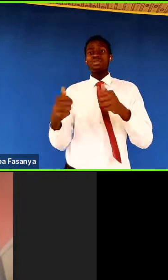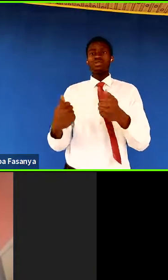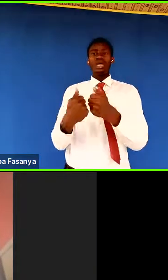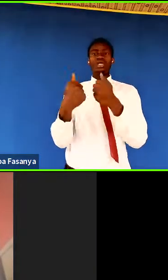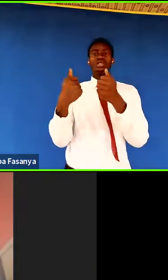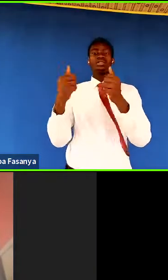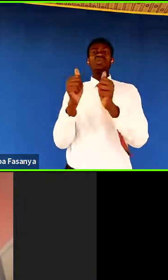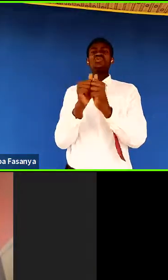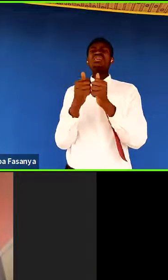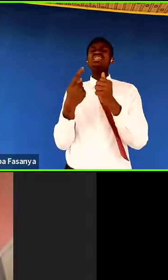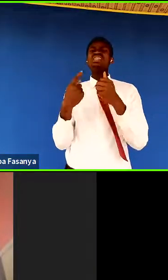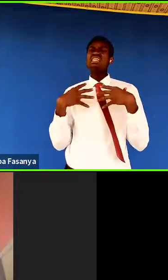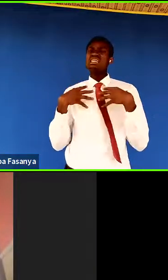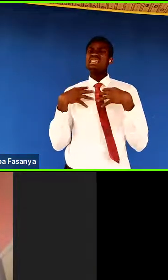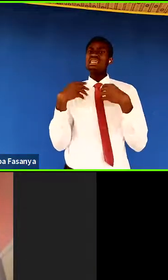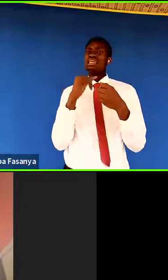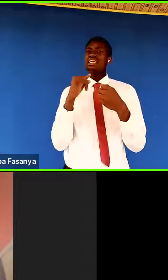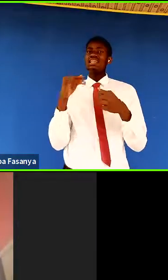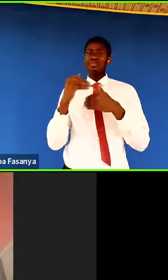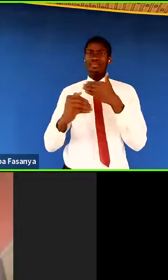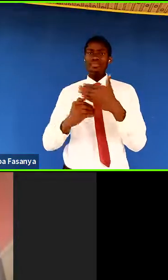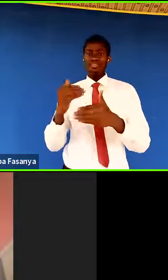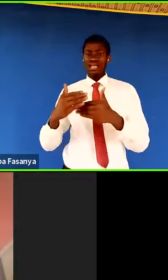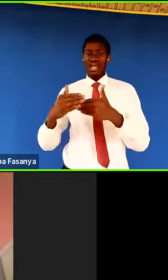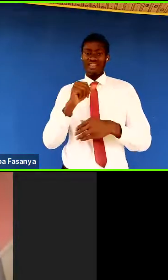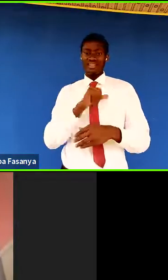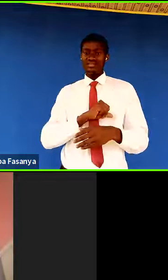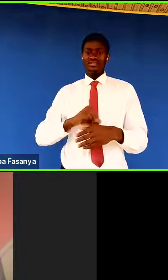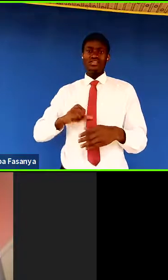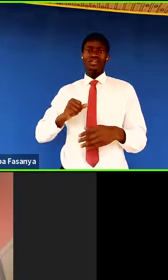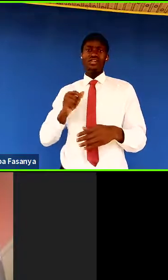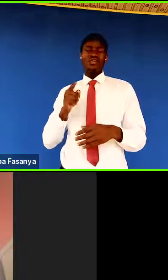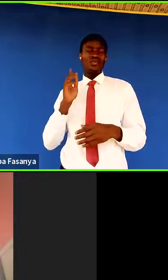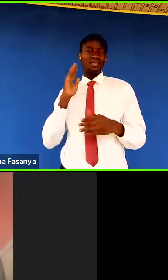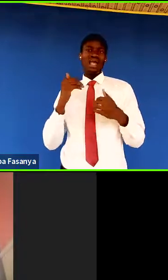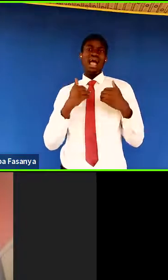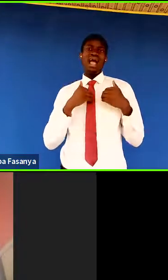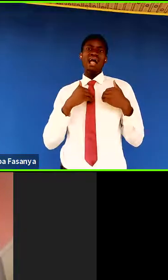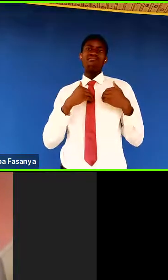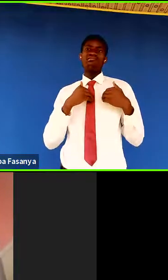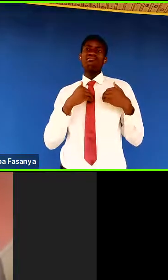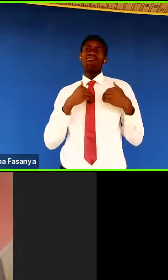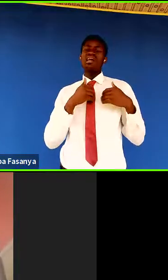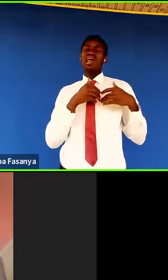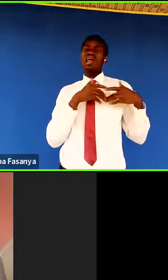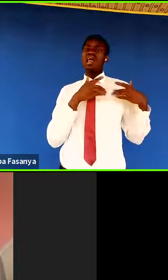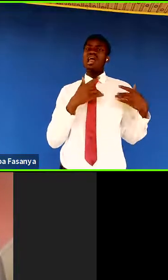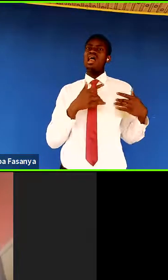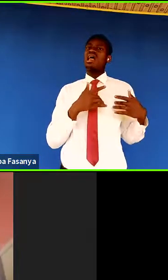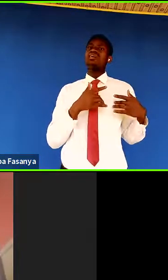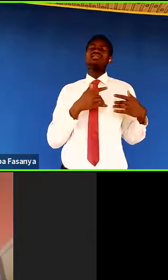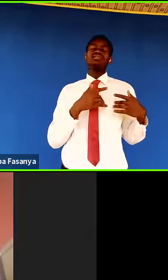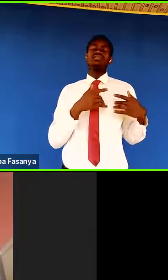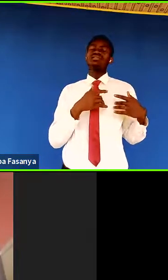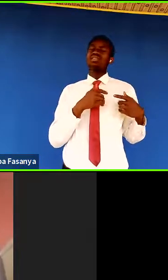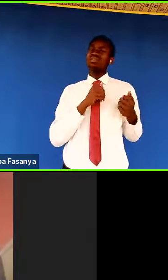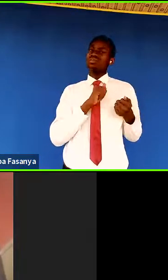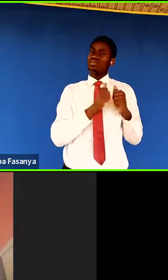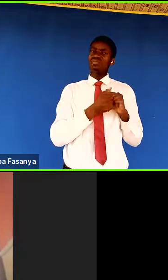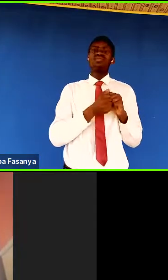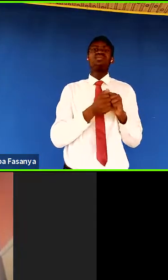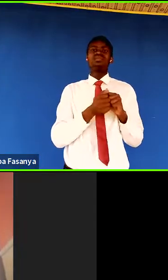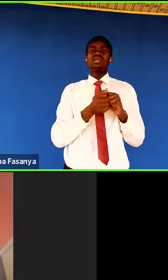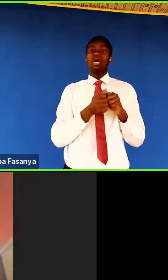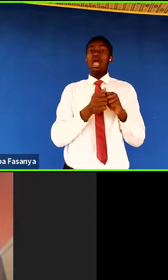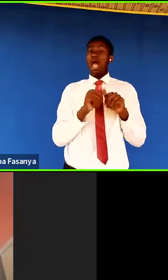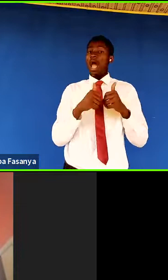taking place after the surgery, you will have scar tissue and the result is not so fantastic. However, it depends on the area of the